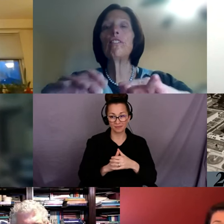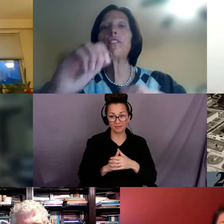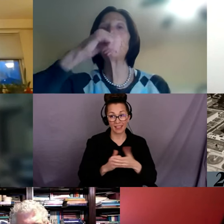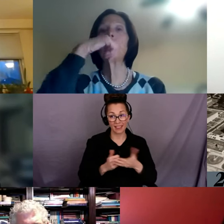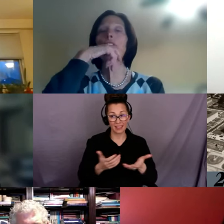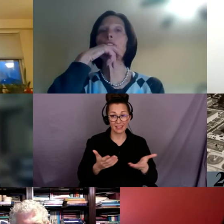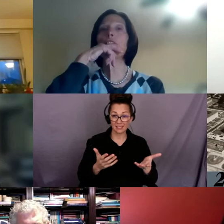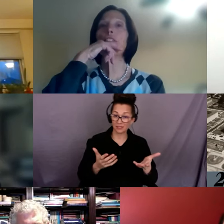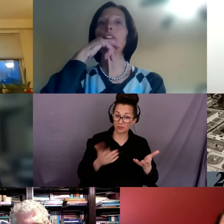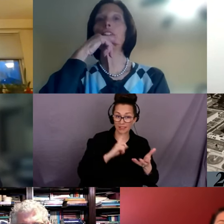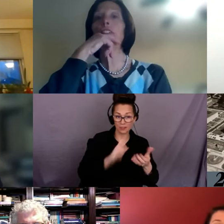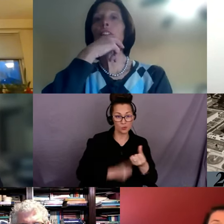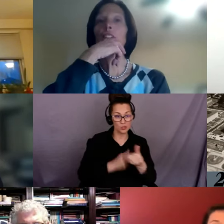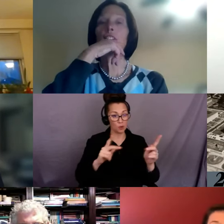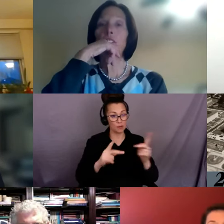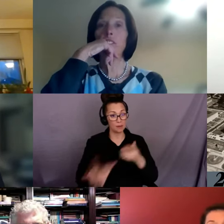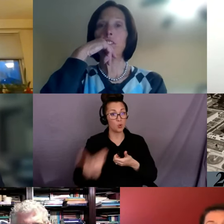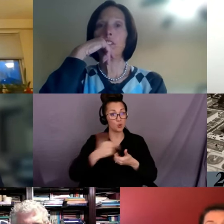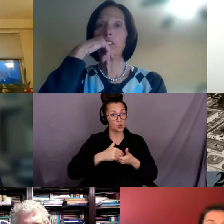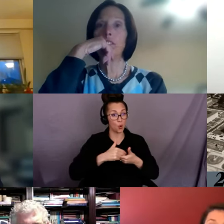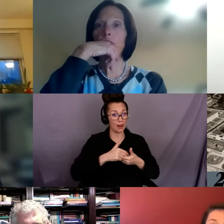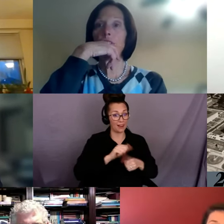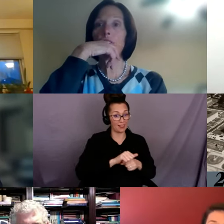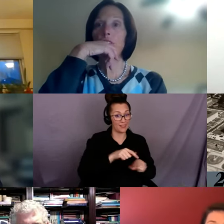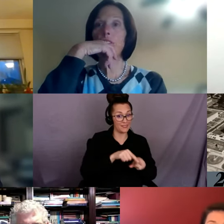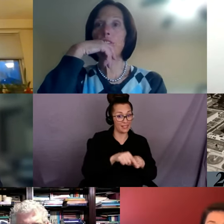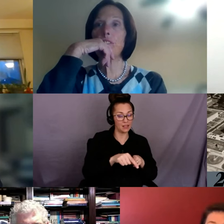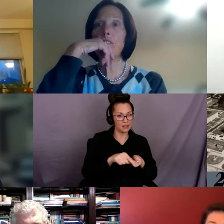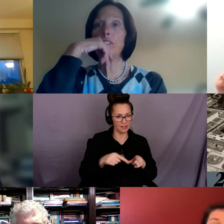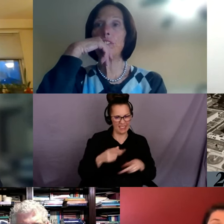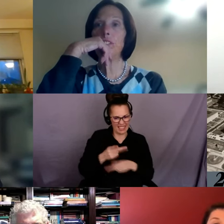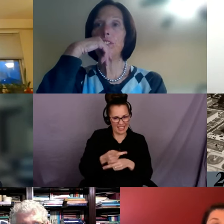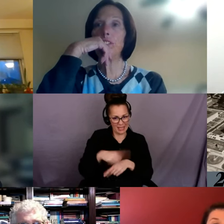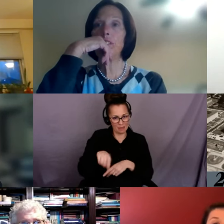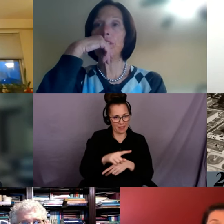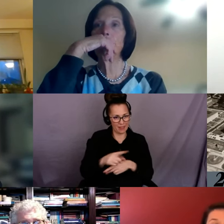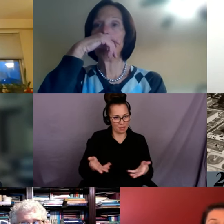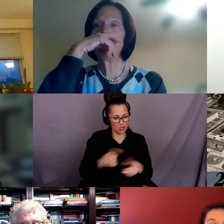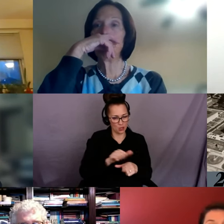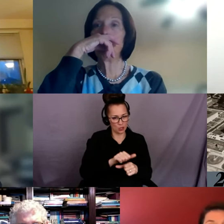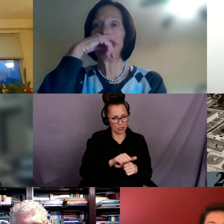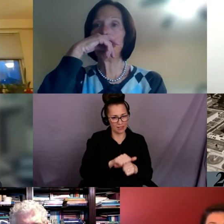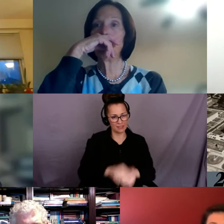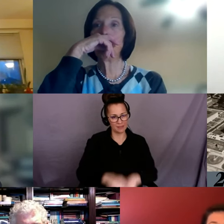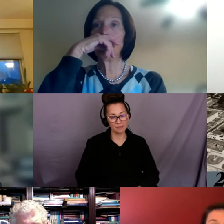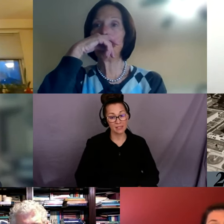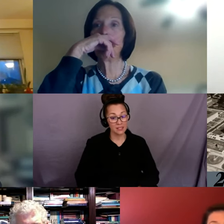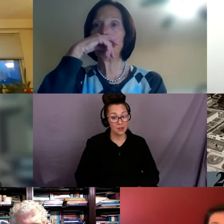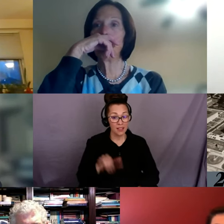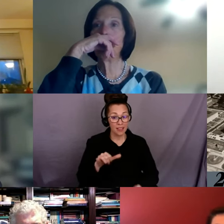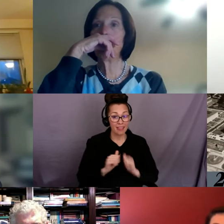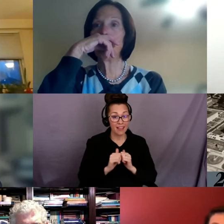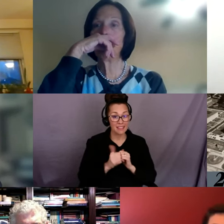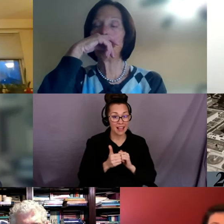able to support them so that they stay. So that's some of the, you know, sort of the non, you know, compensation ways that we really are looking to